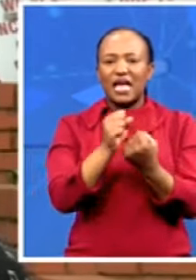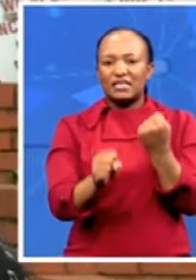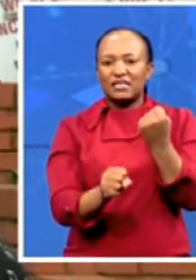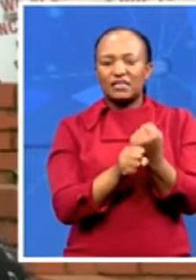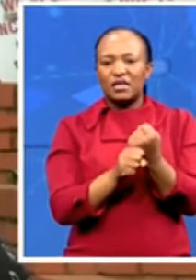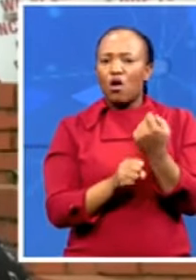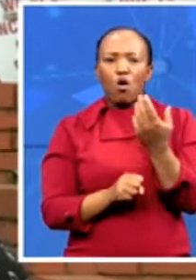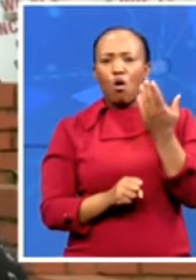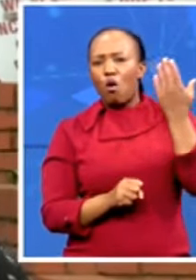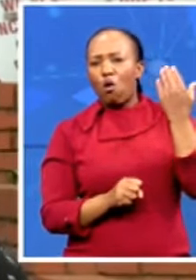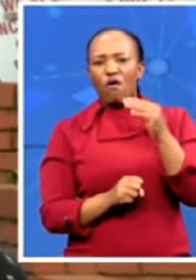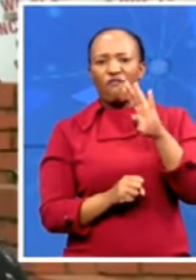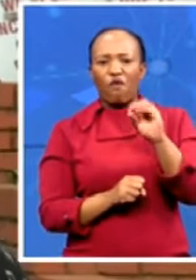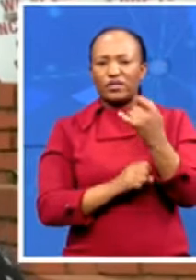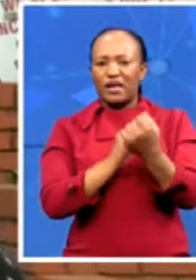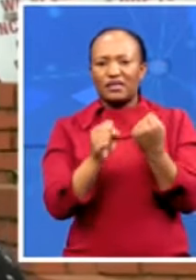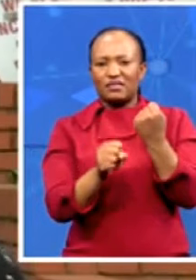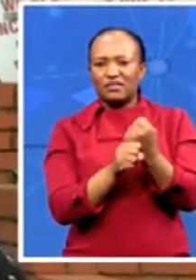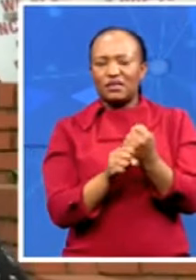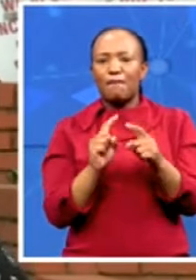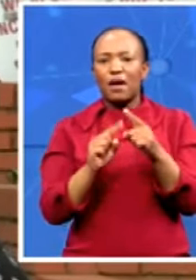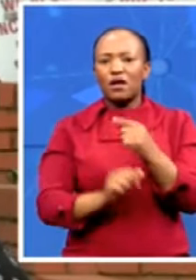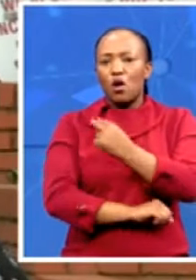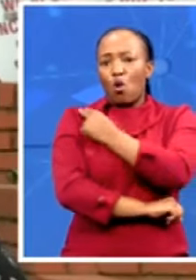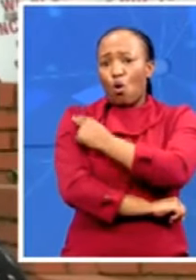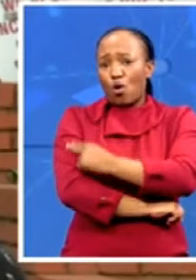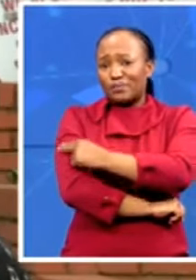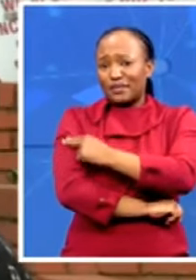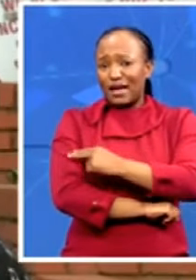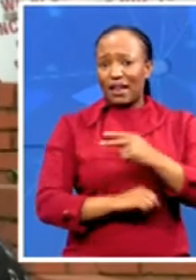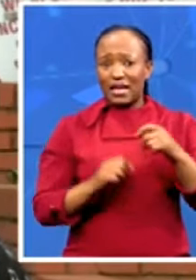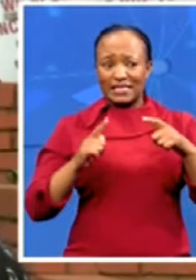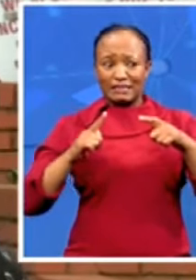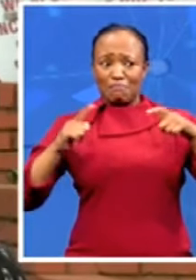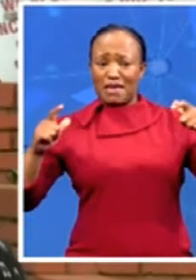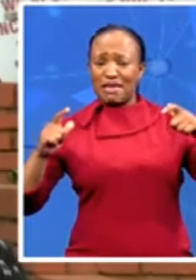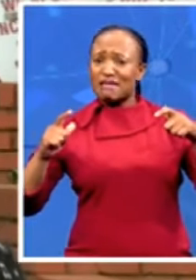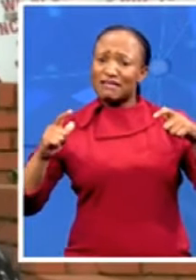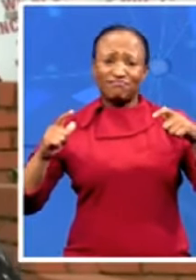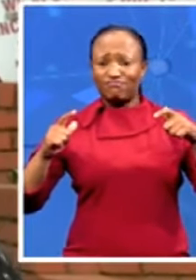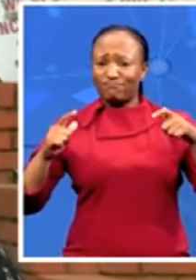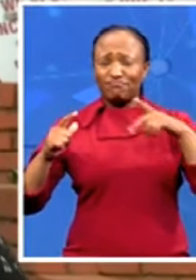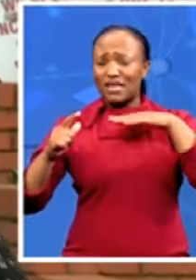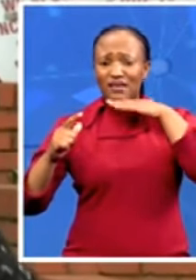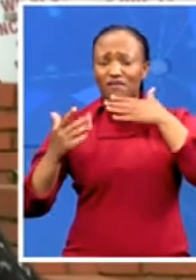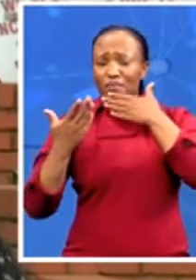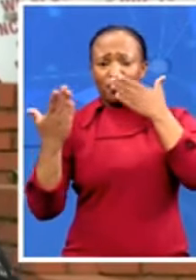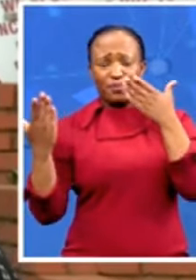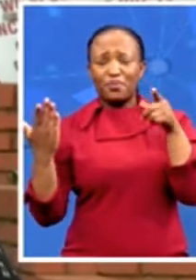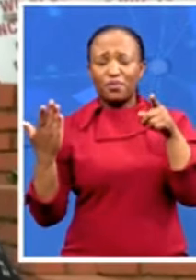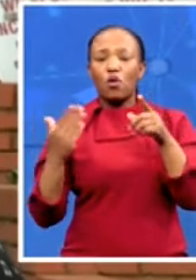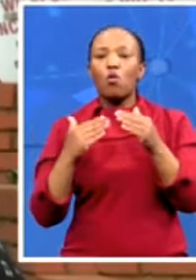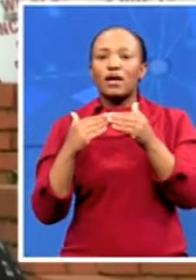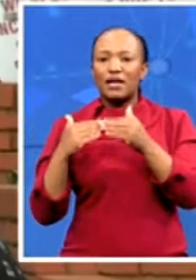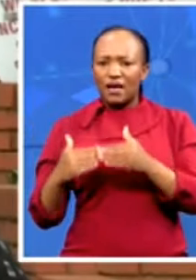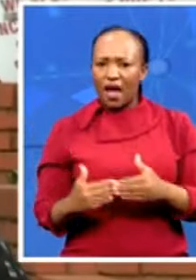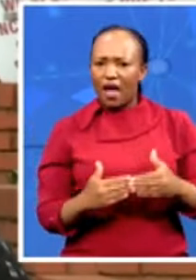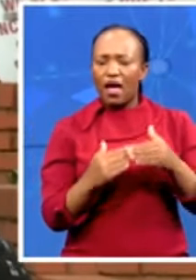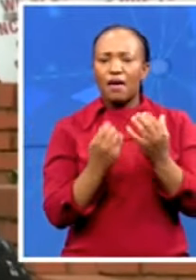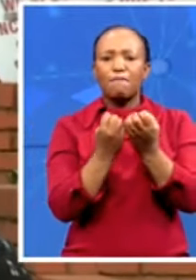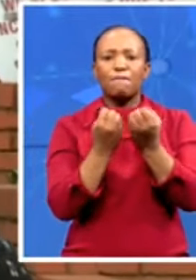not big enough to take care for everyone, especially that are coming to this hospital, because it cares for a lot of people in this area